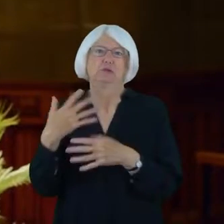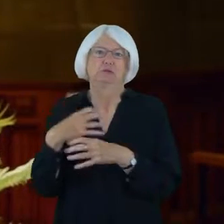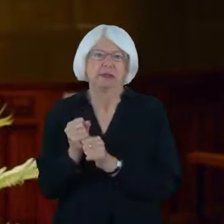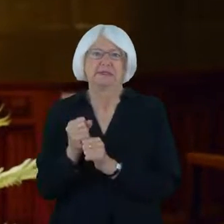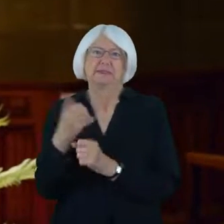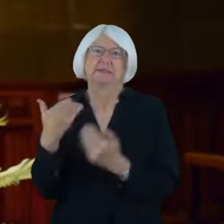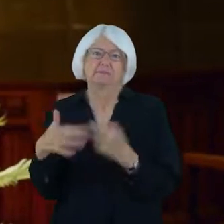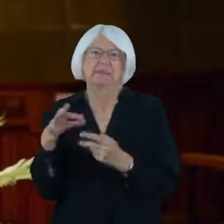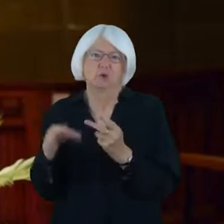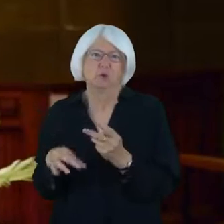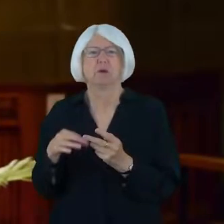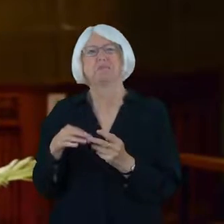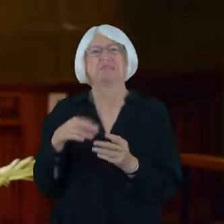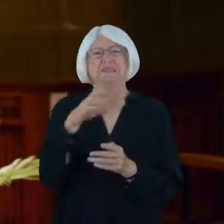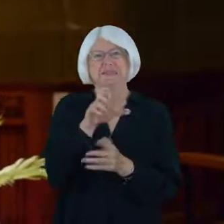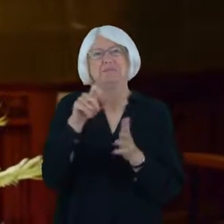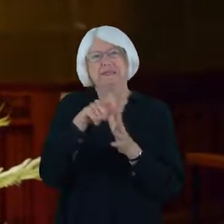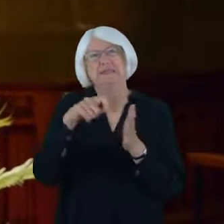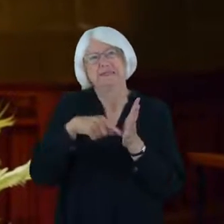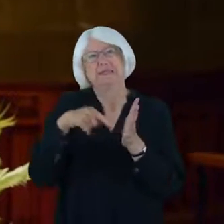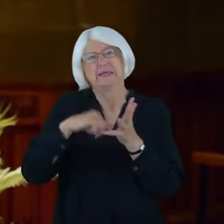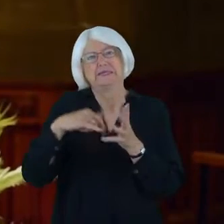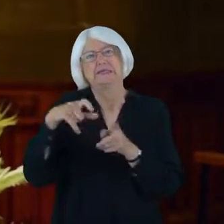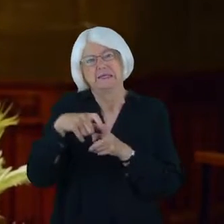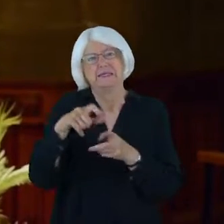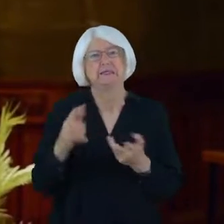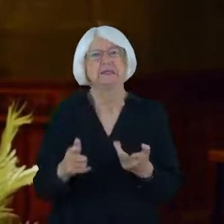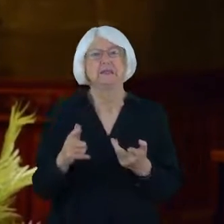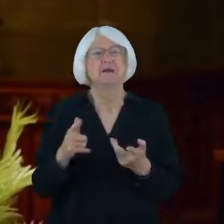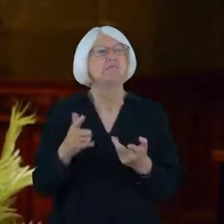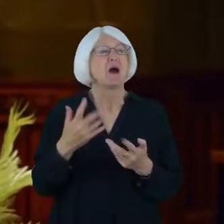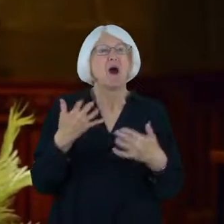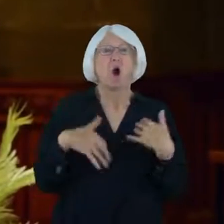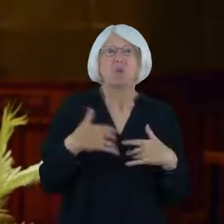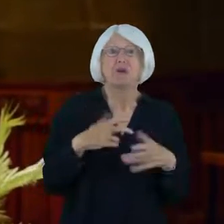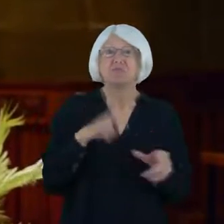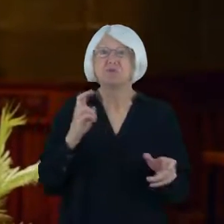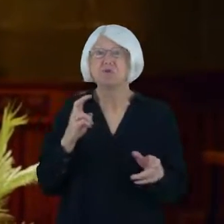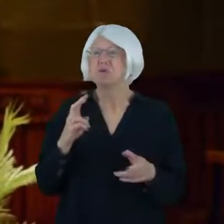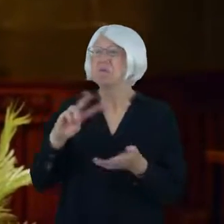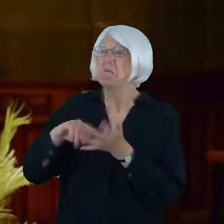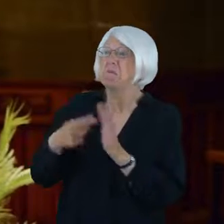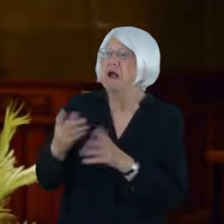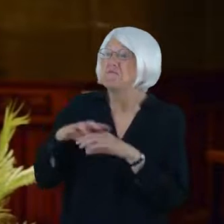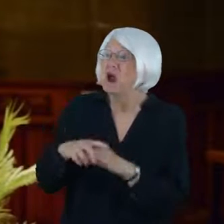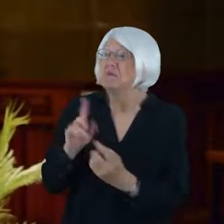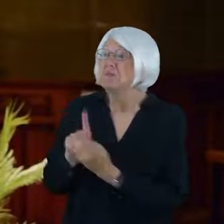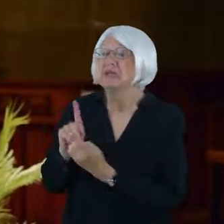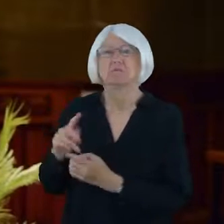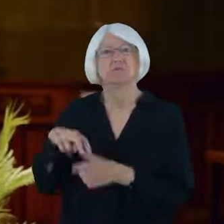I quit my hobbies, I bailed on plans with friends, and eventually I suspended from university.